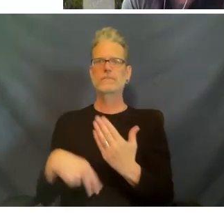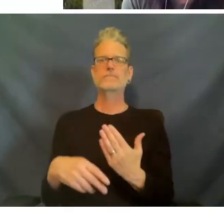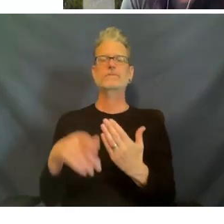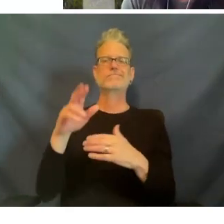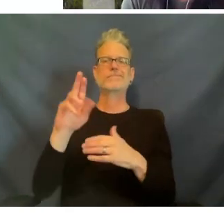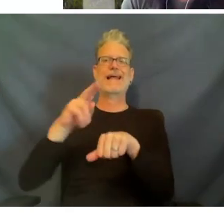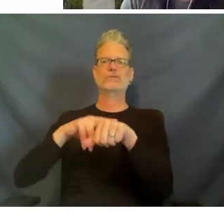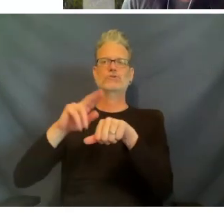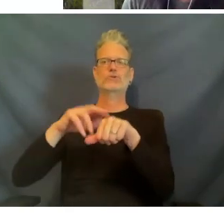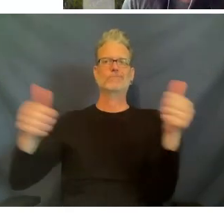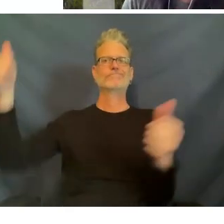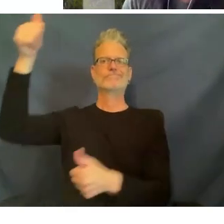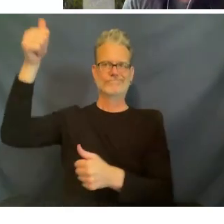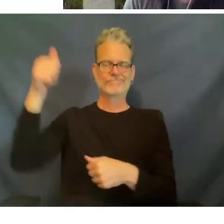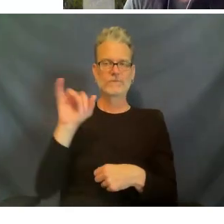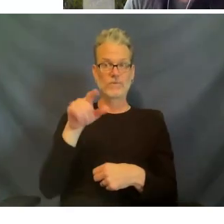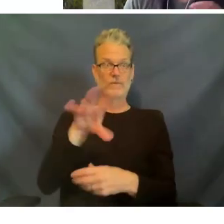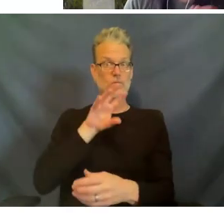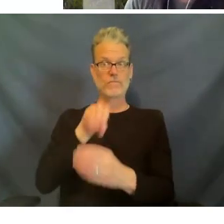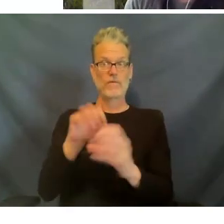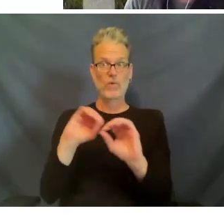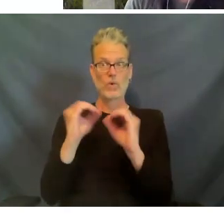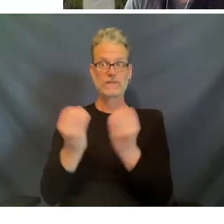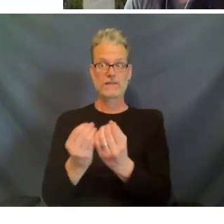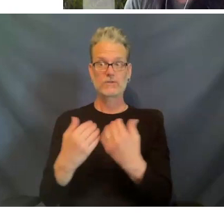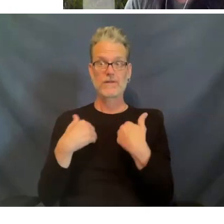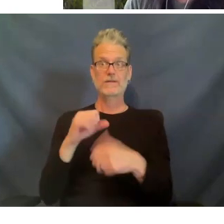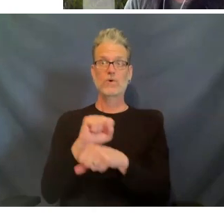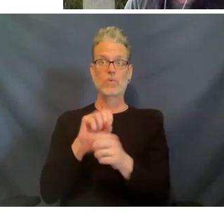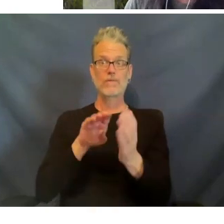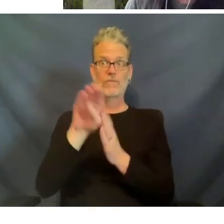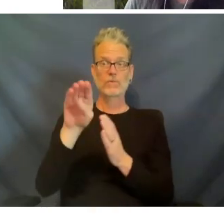scale. So if you're part of an organization that conducts workforce development